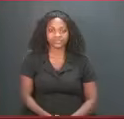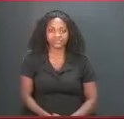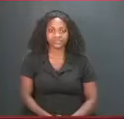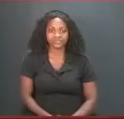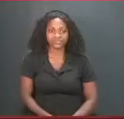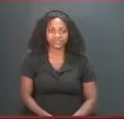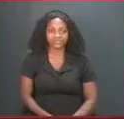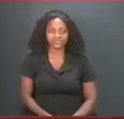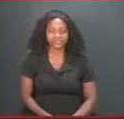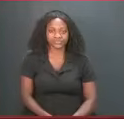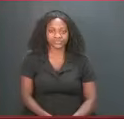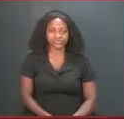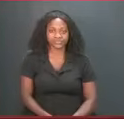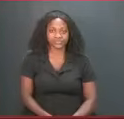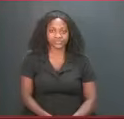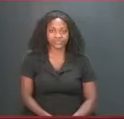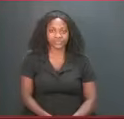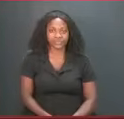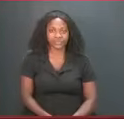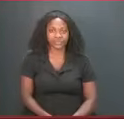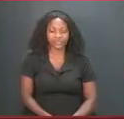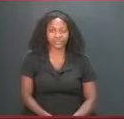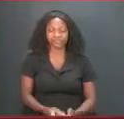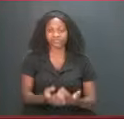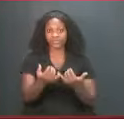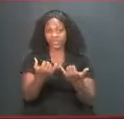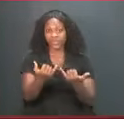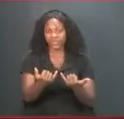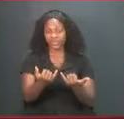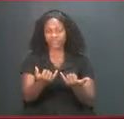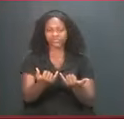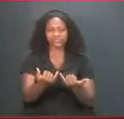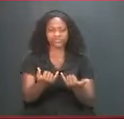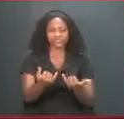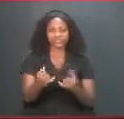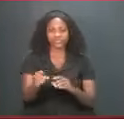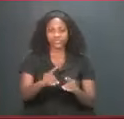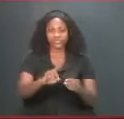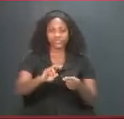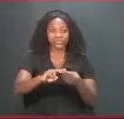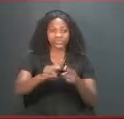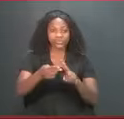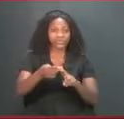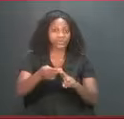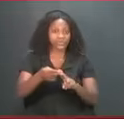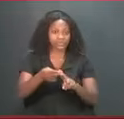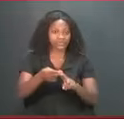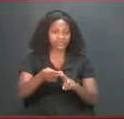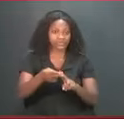Honorable members, we now move to item